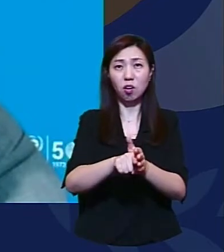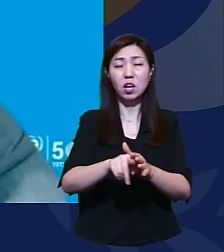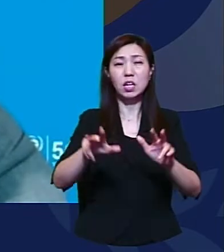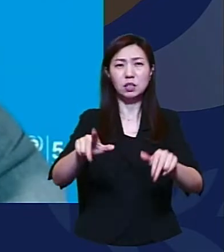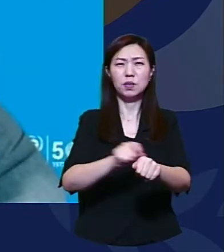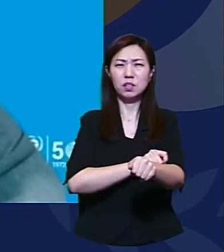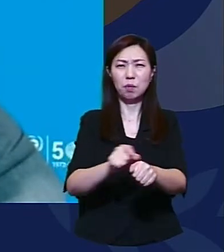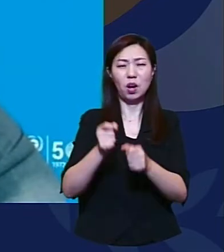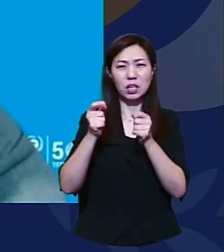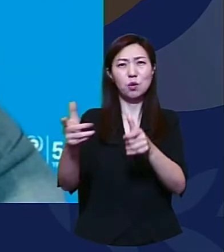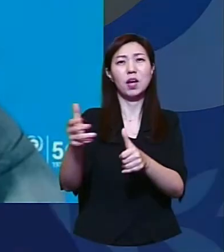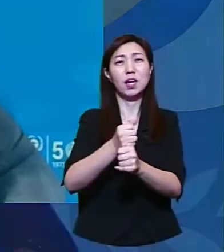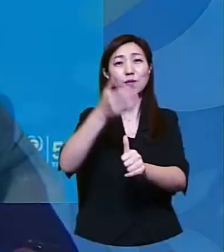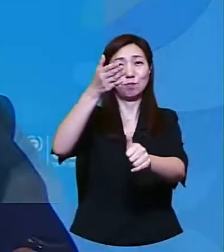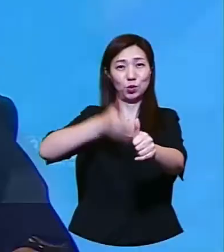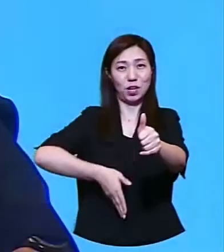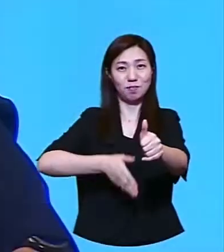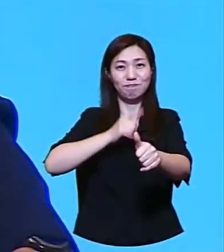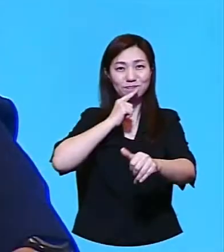much.